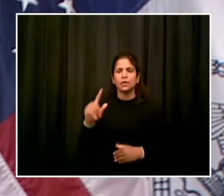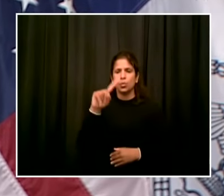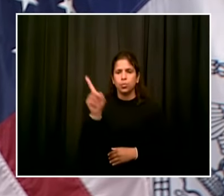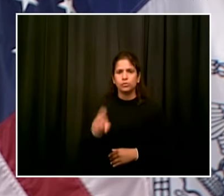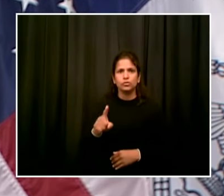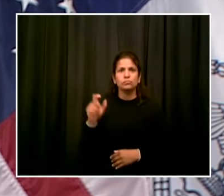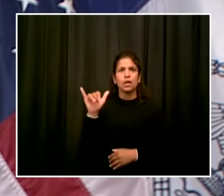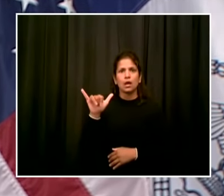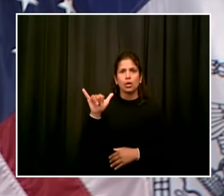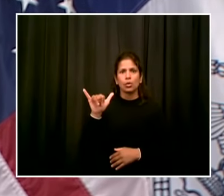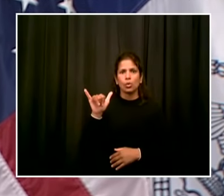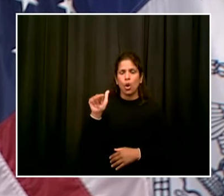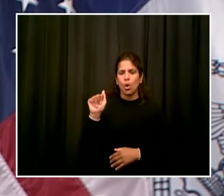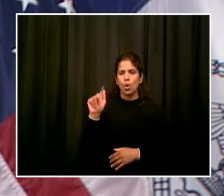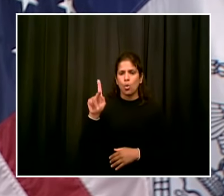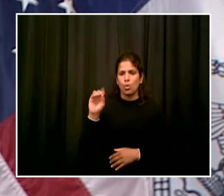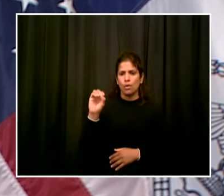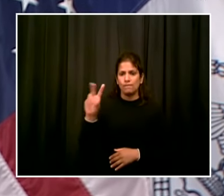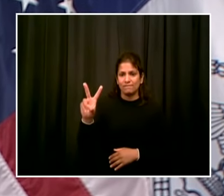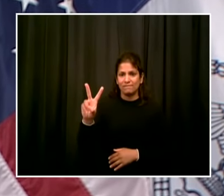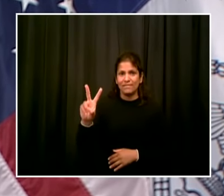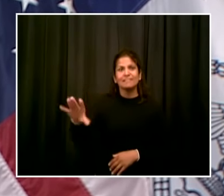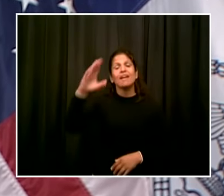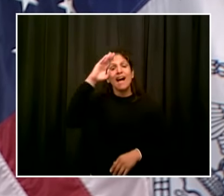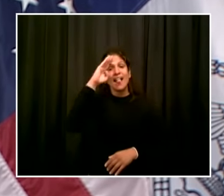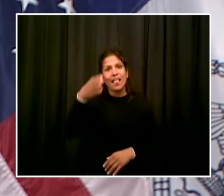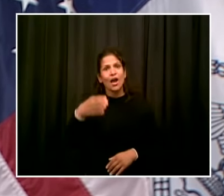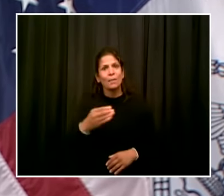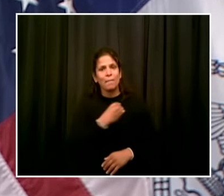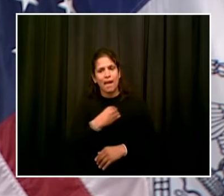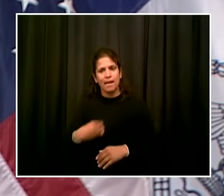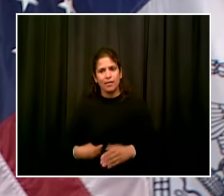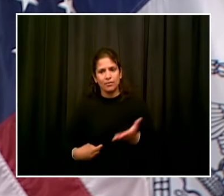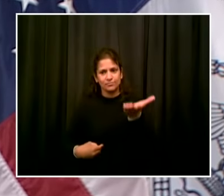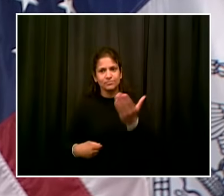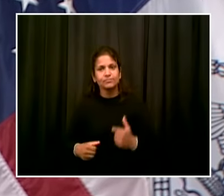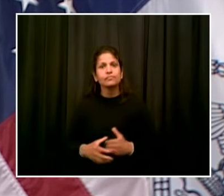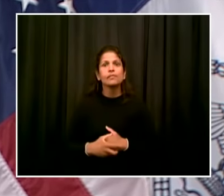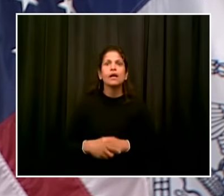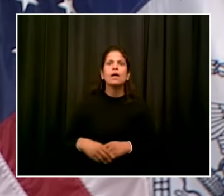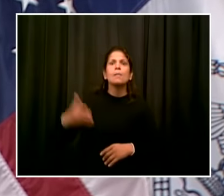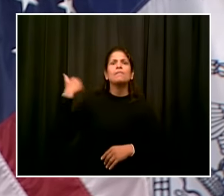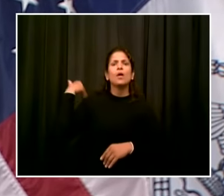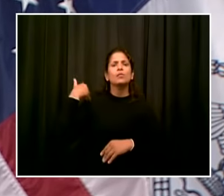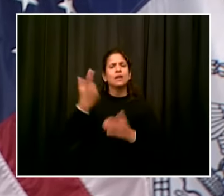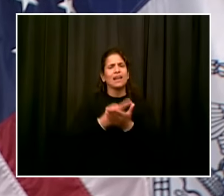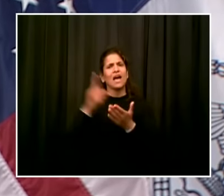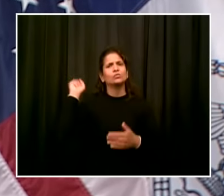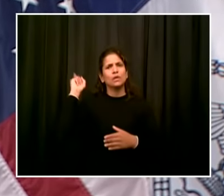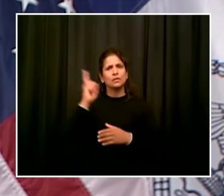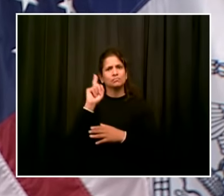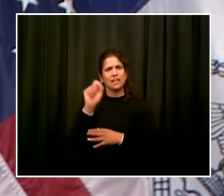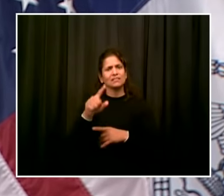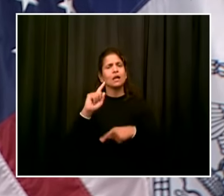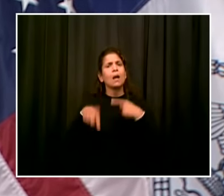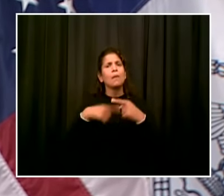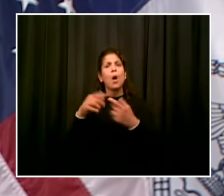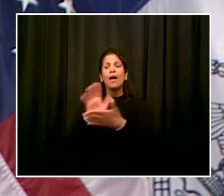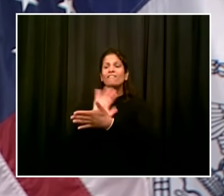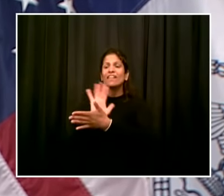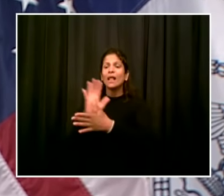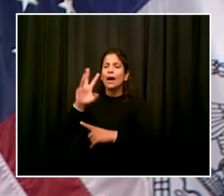Hi, everyone. Mr. Mayor, I wanted to go back to that video that I asked you about last week of a police